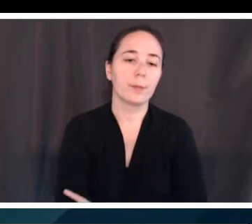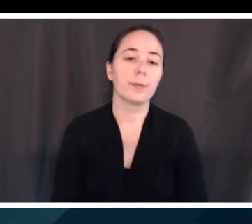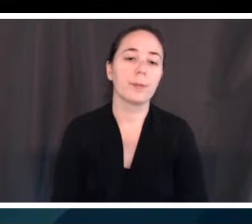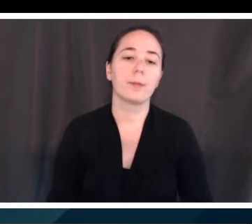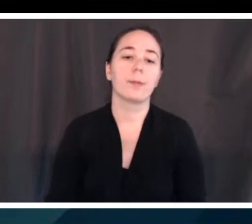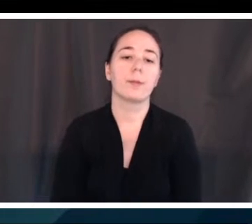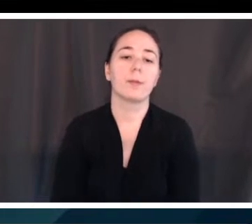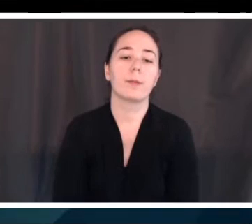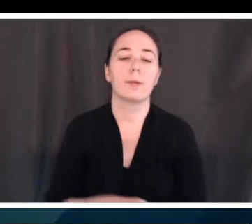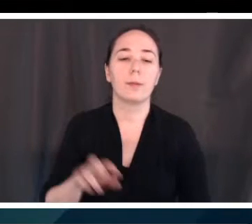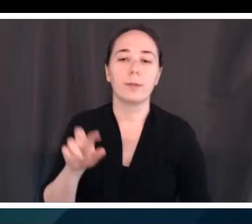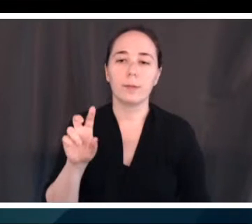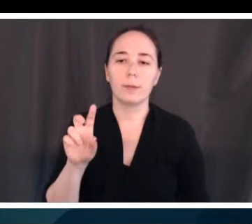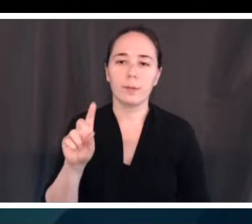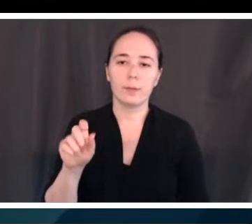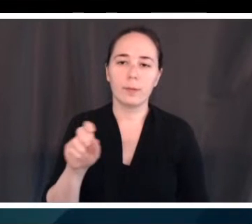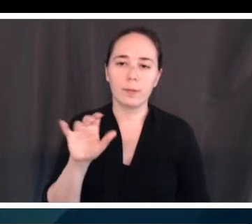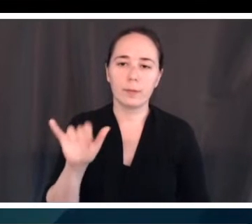um,